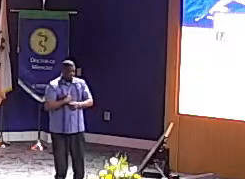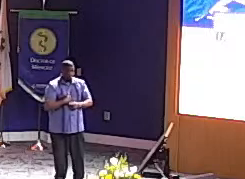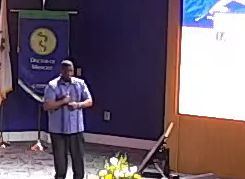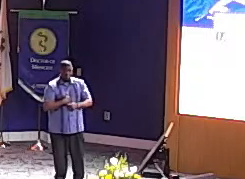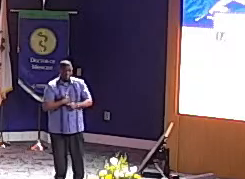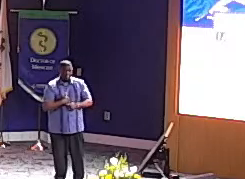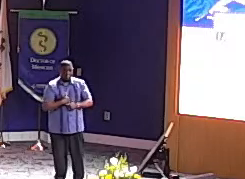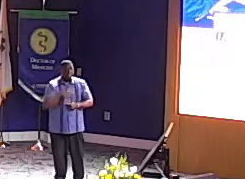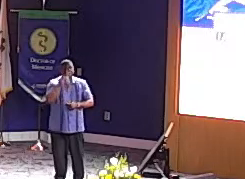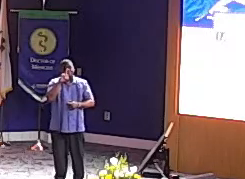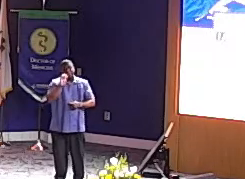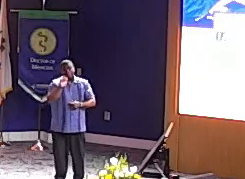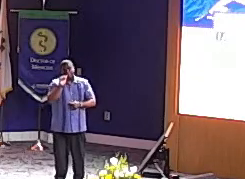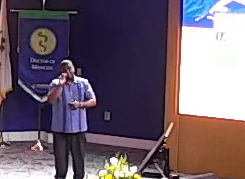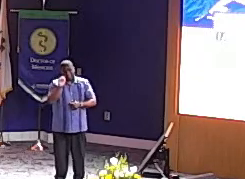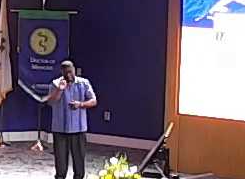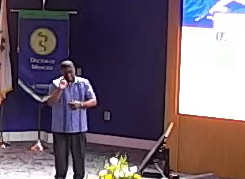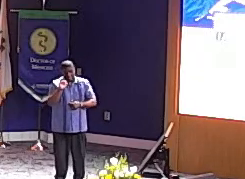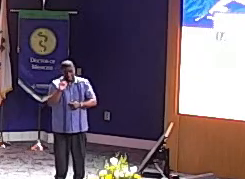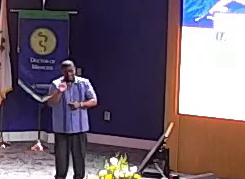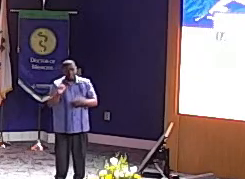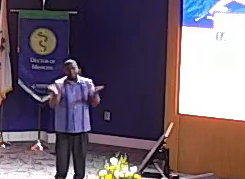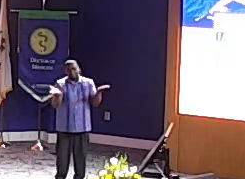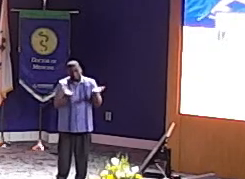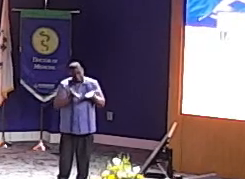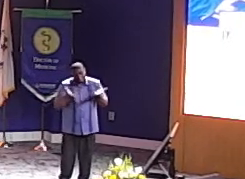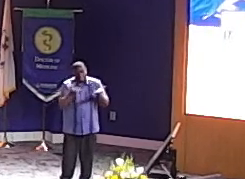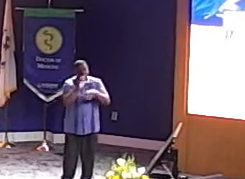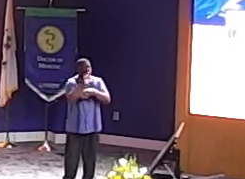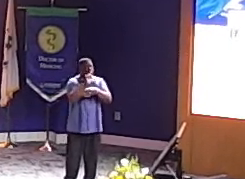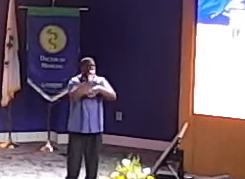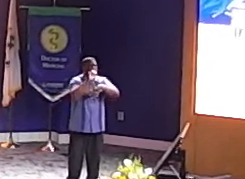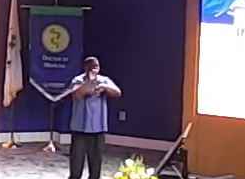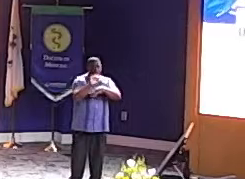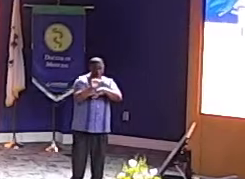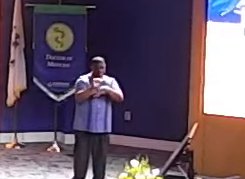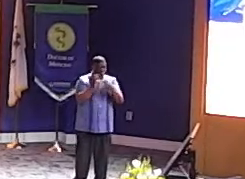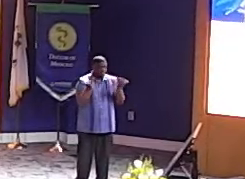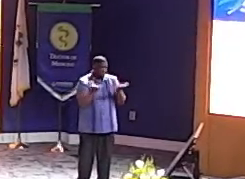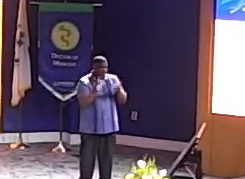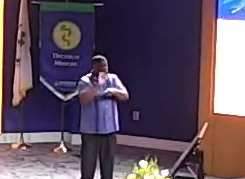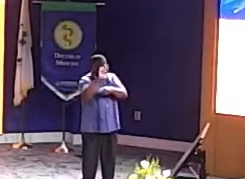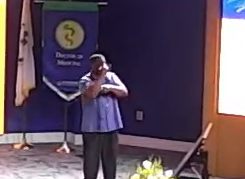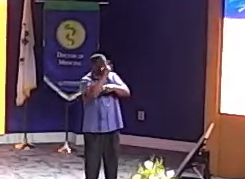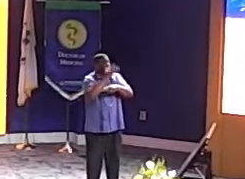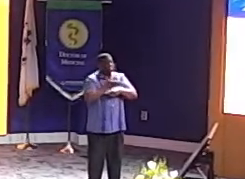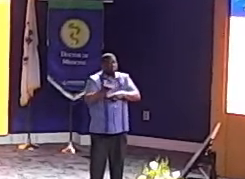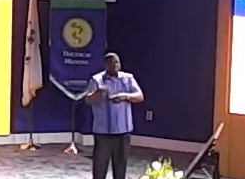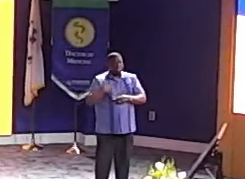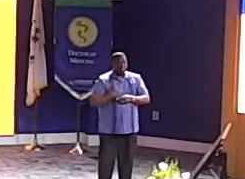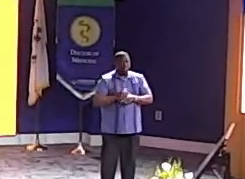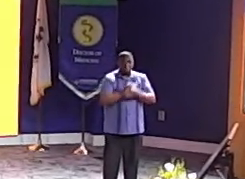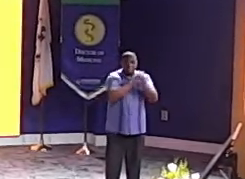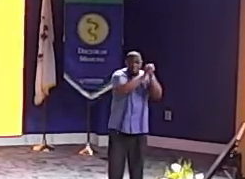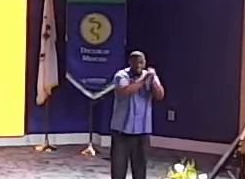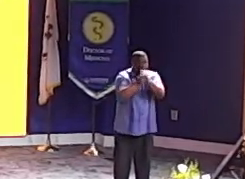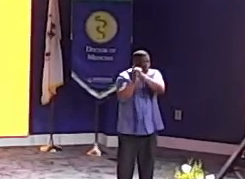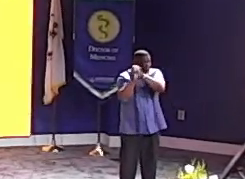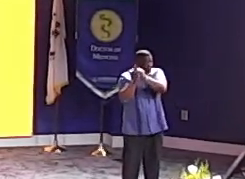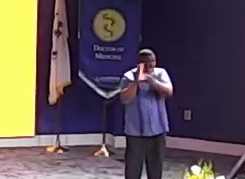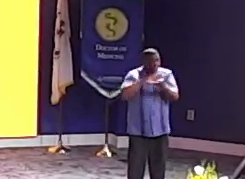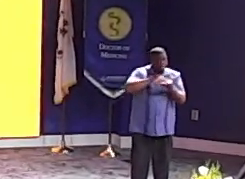Dean and Executive Vice President for Health Affairs here at Morehouse School of Medicine. And the first thing I want to do is to congratulate our students who